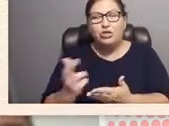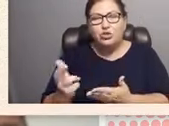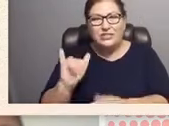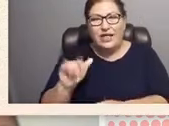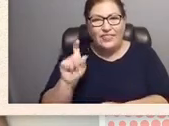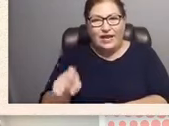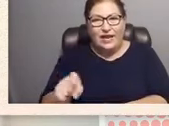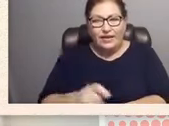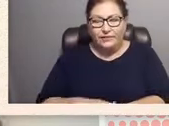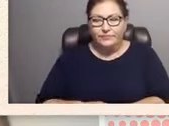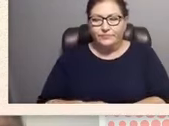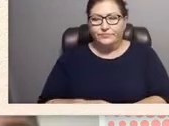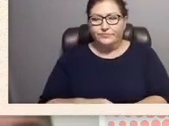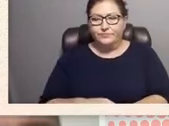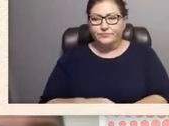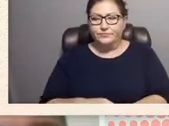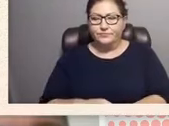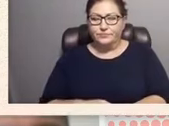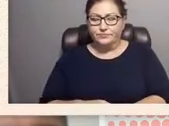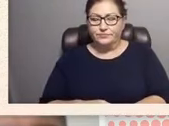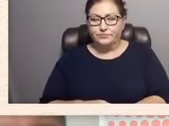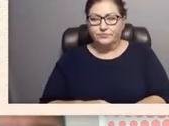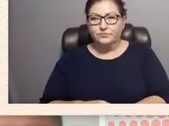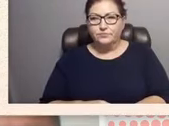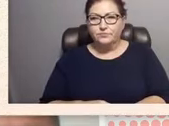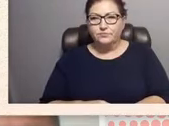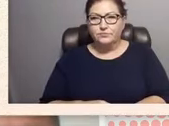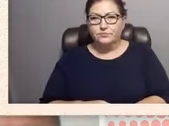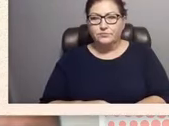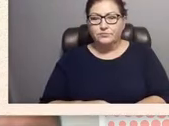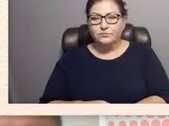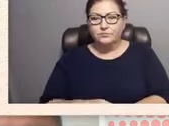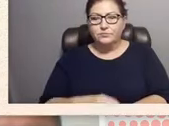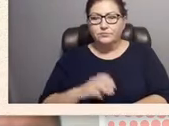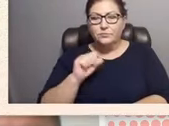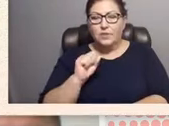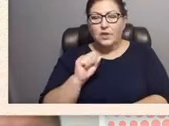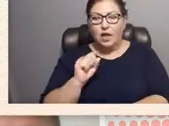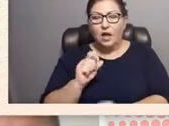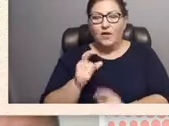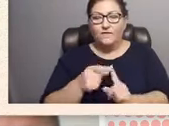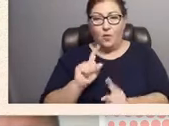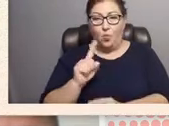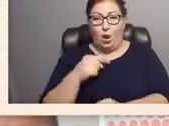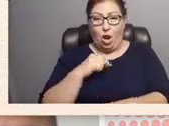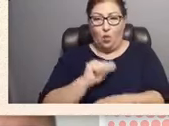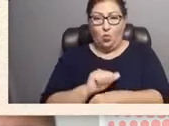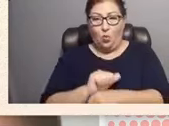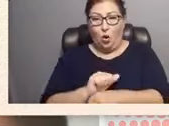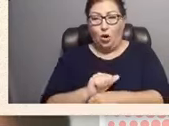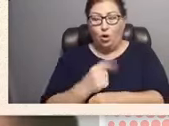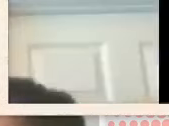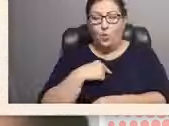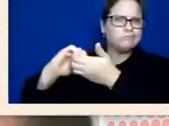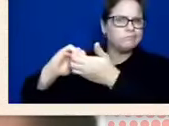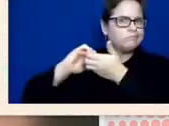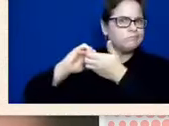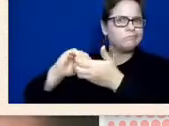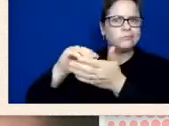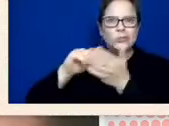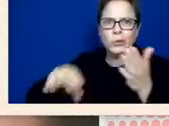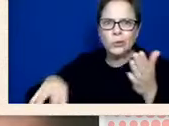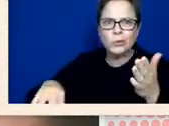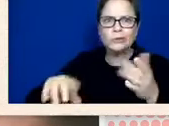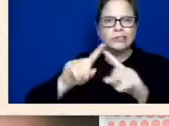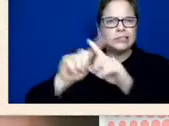Yeah, for where I work at, we are close hand in hand with students who have disabilities,